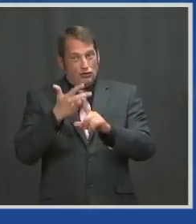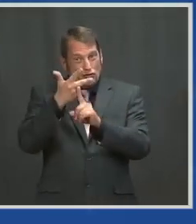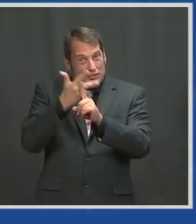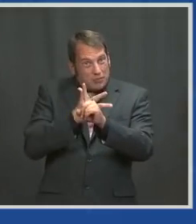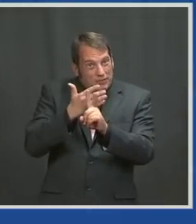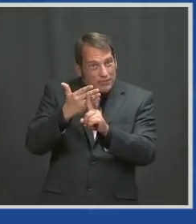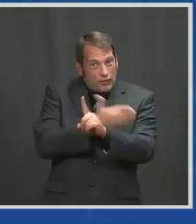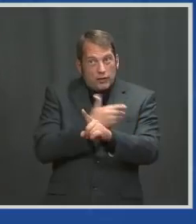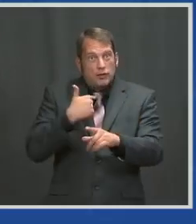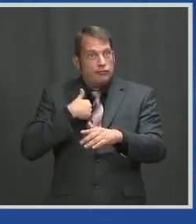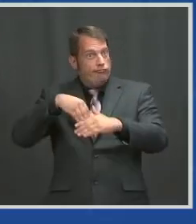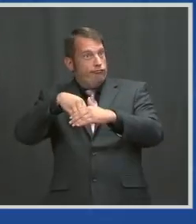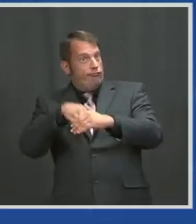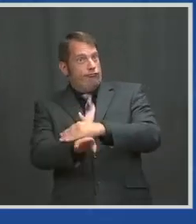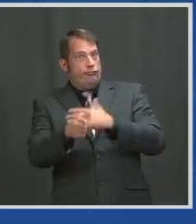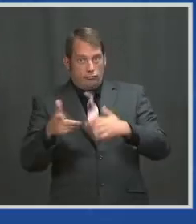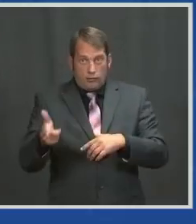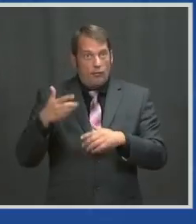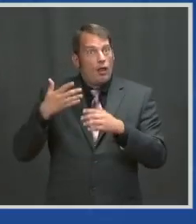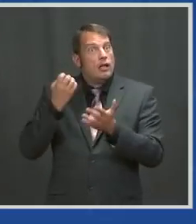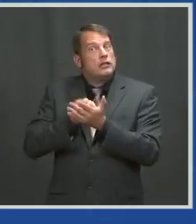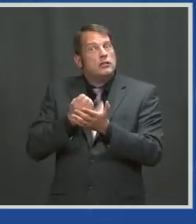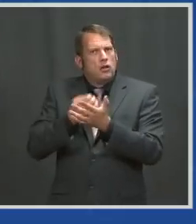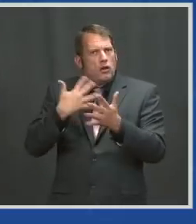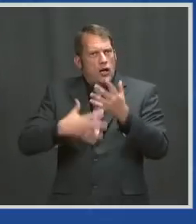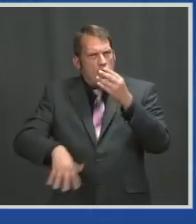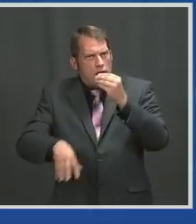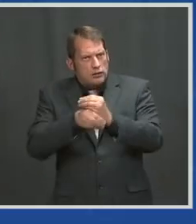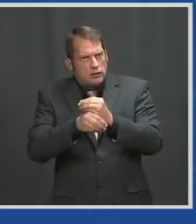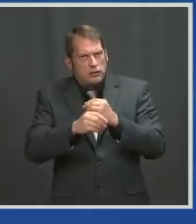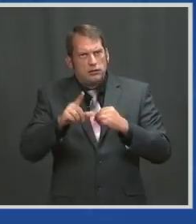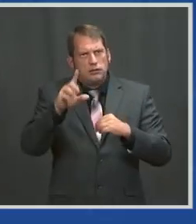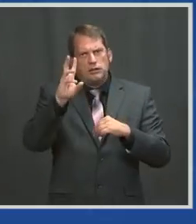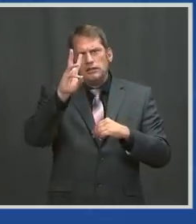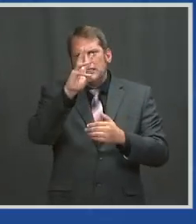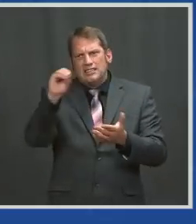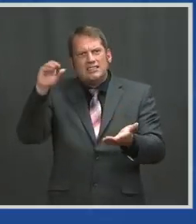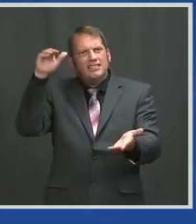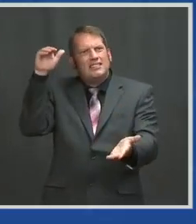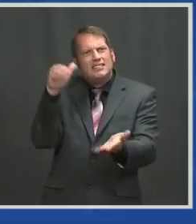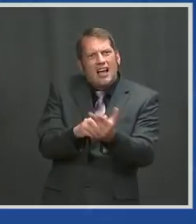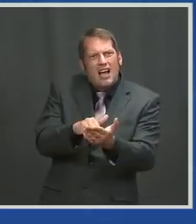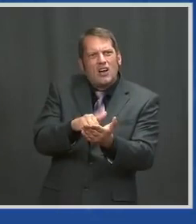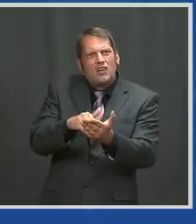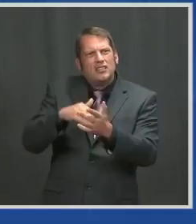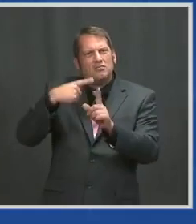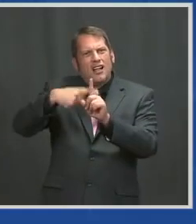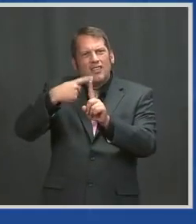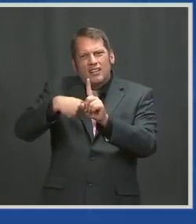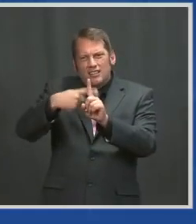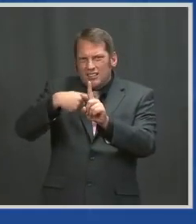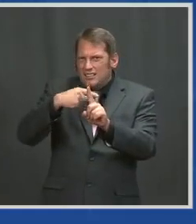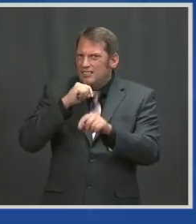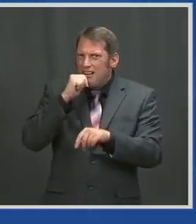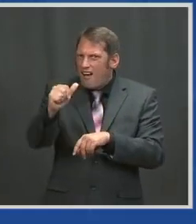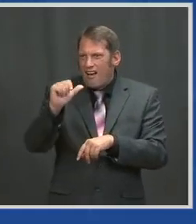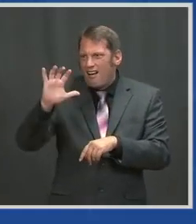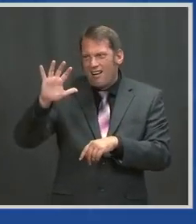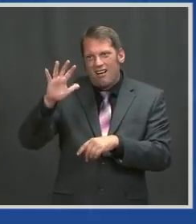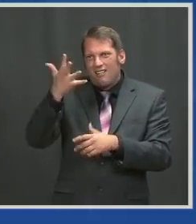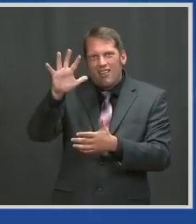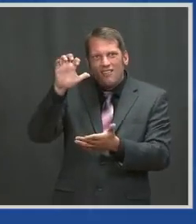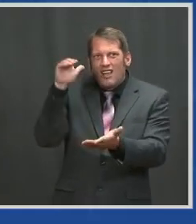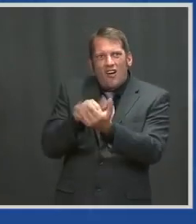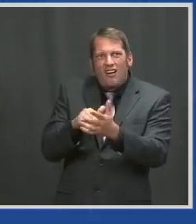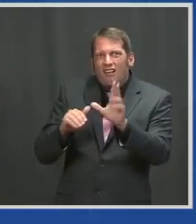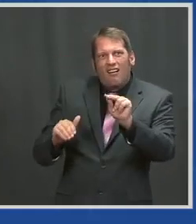economy added about 60,000 jobs a month, not 500,000. In the 3 months since I've been here, the economy